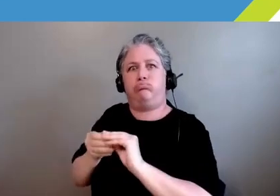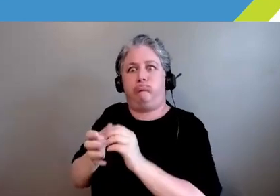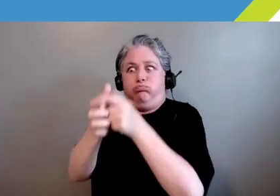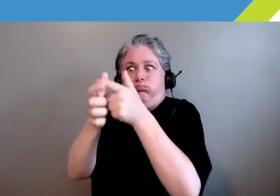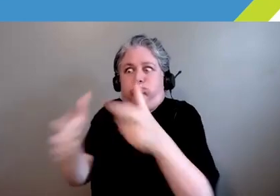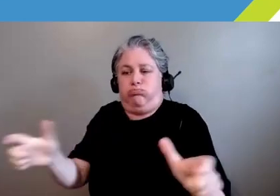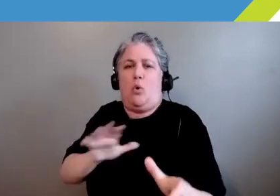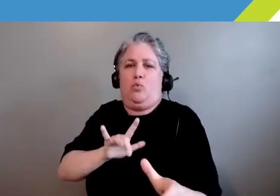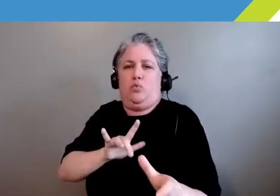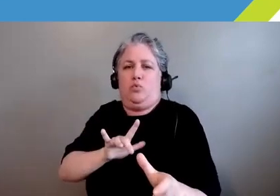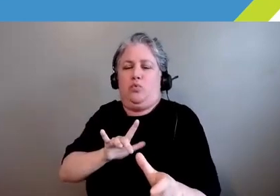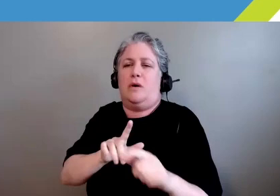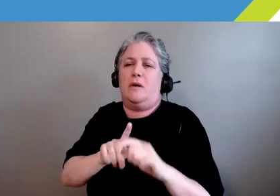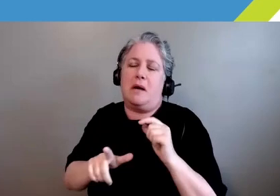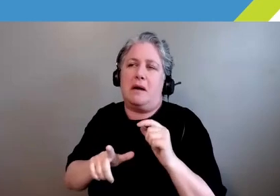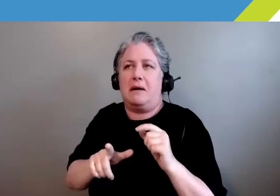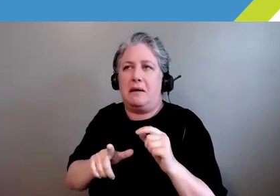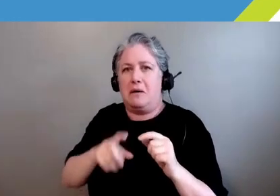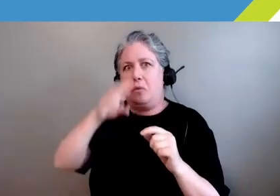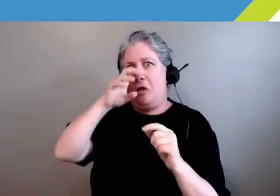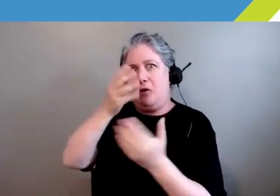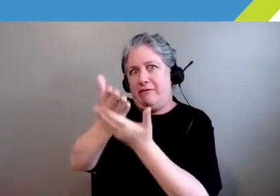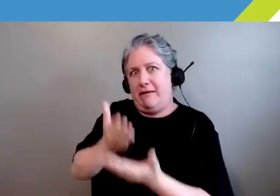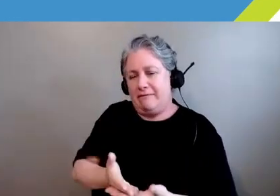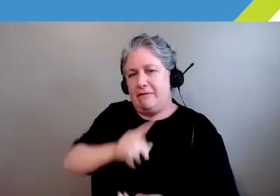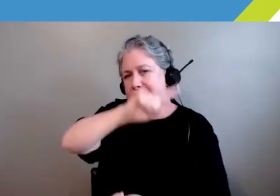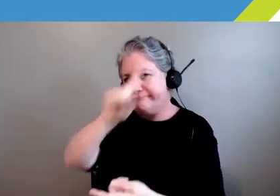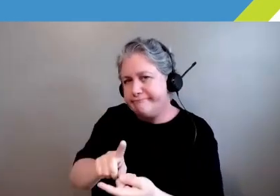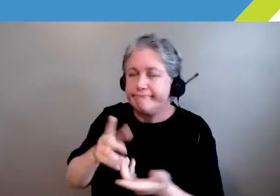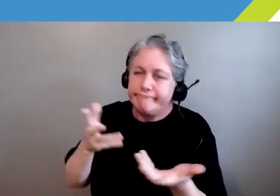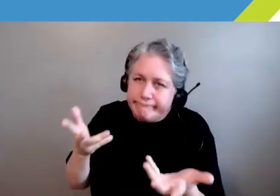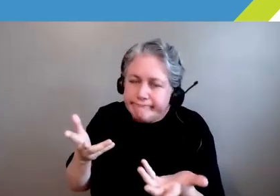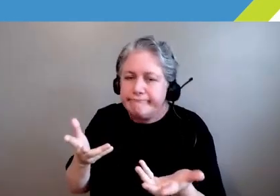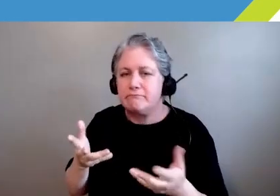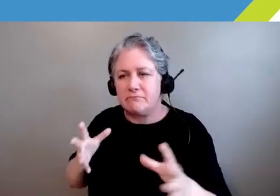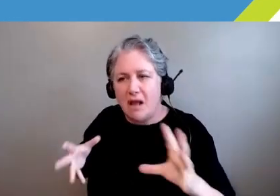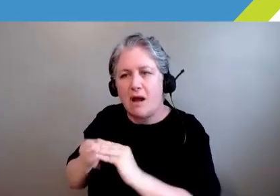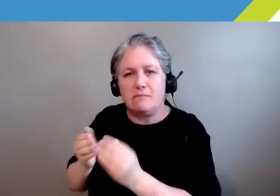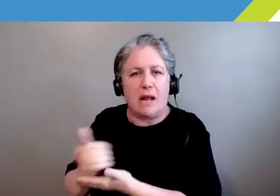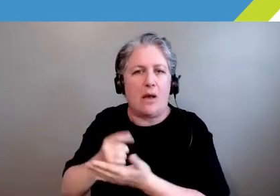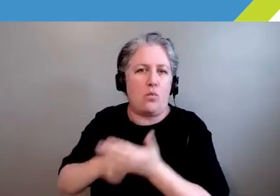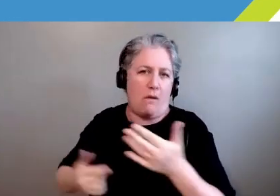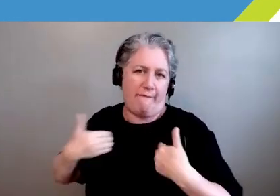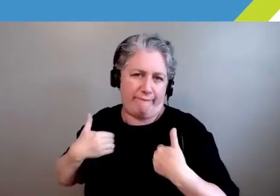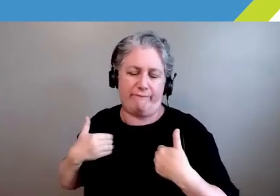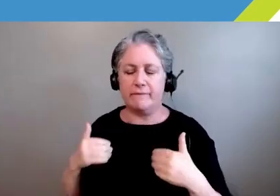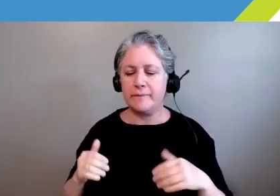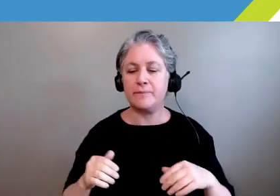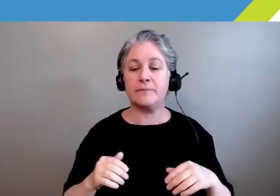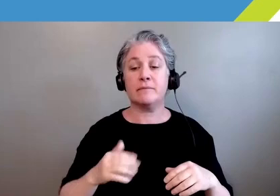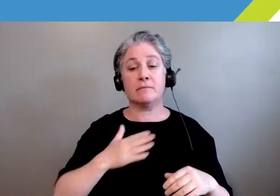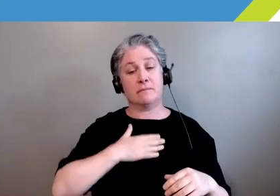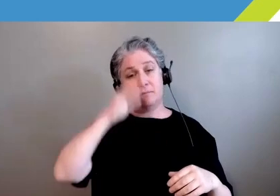but sacrificing a little bit on sort of the rigor of the evidence based on the retrospective nature. And this, in my opinion, really generated